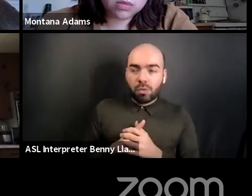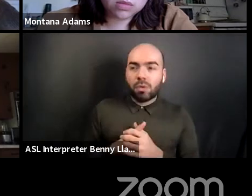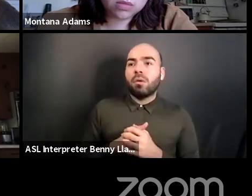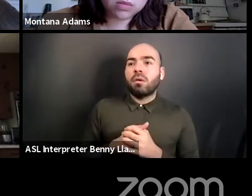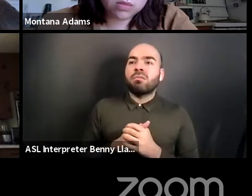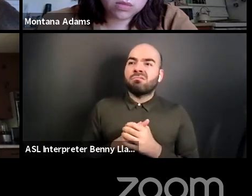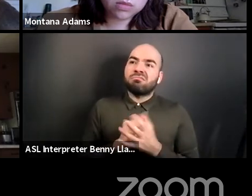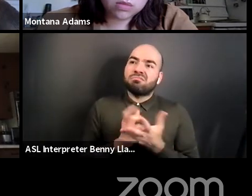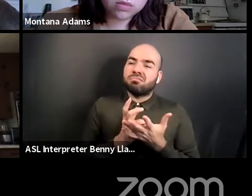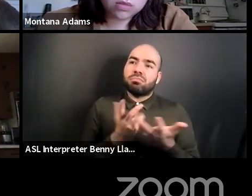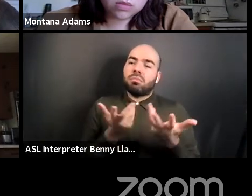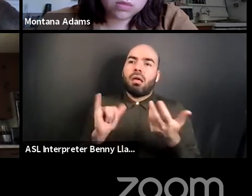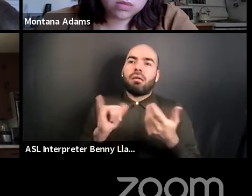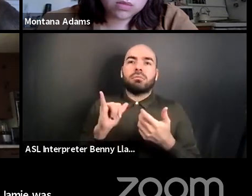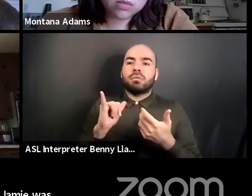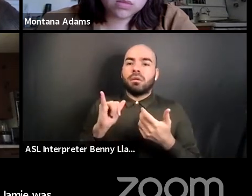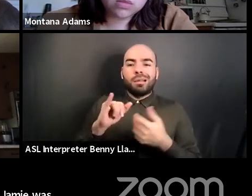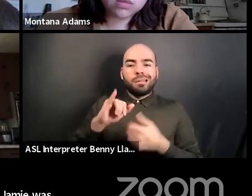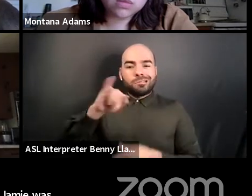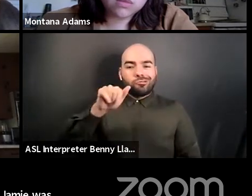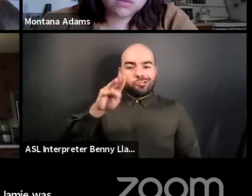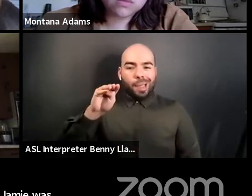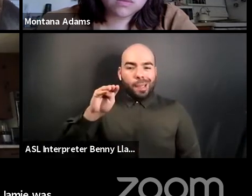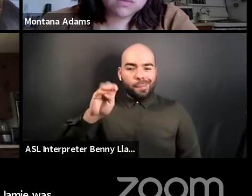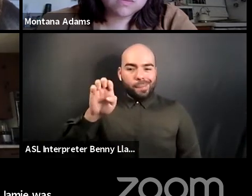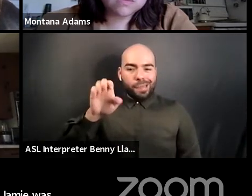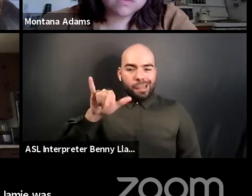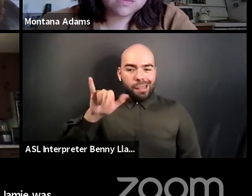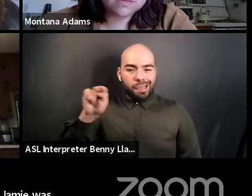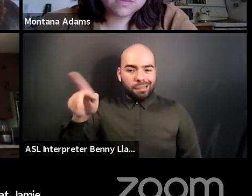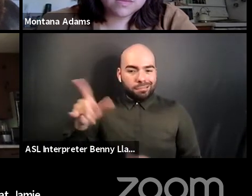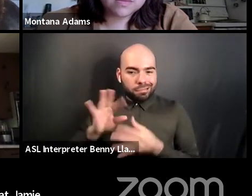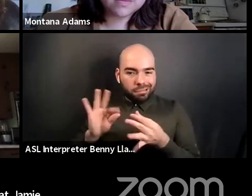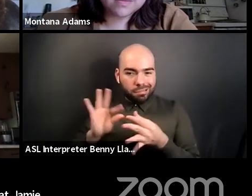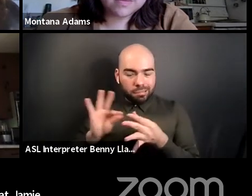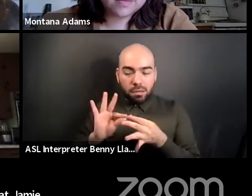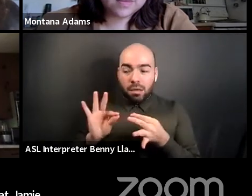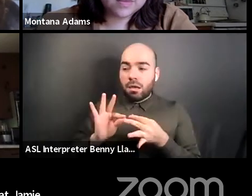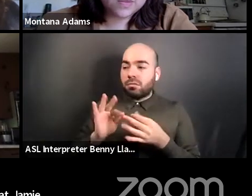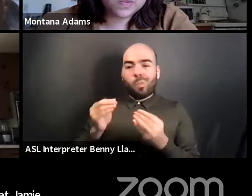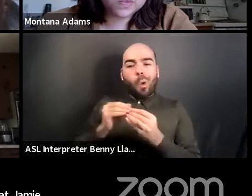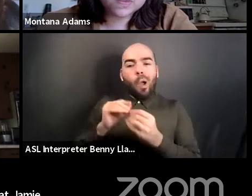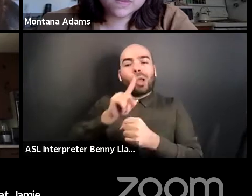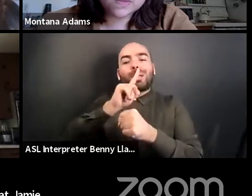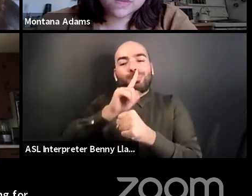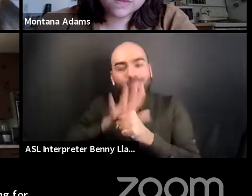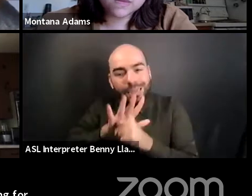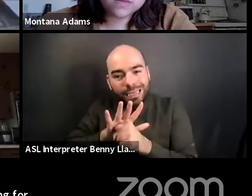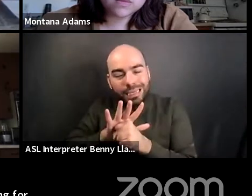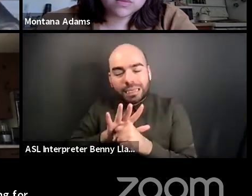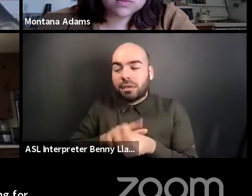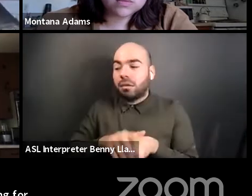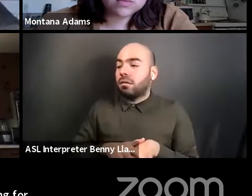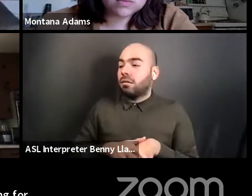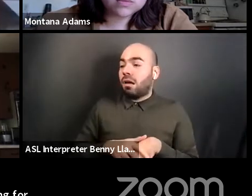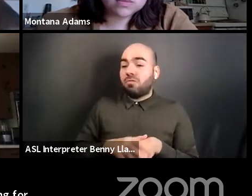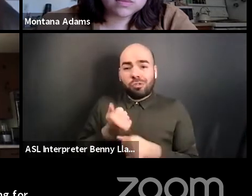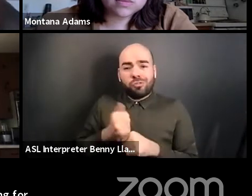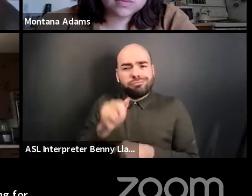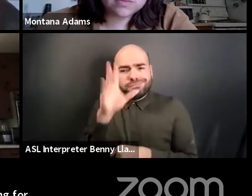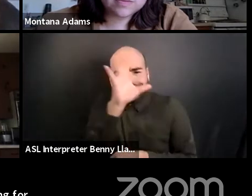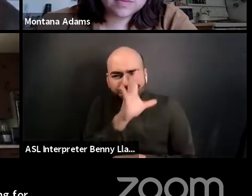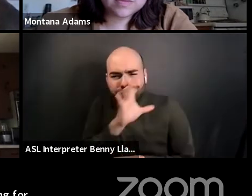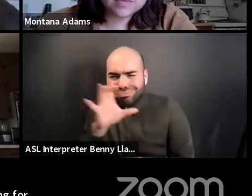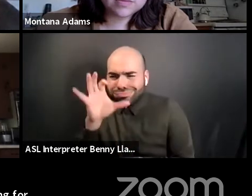whole commitment that Jamie was saying, but it's also just actually looking for Native talent. I found that a lot